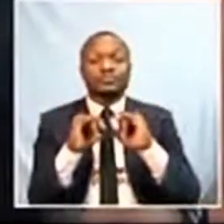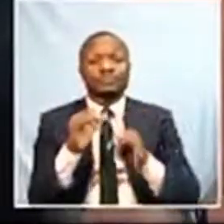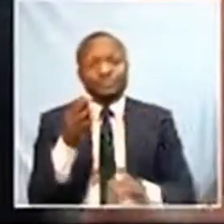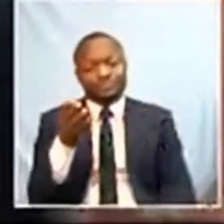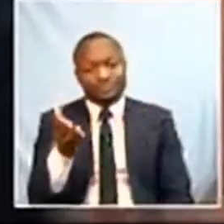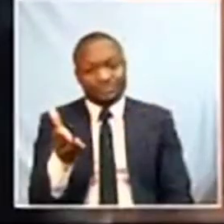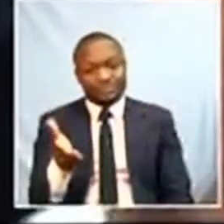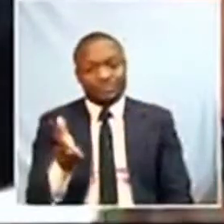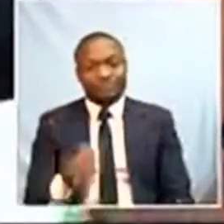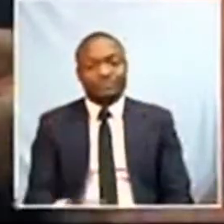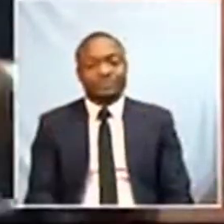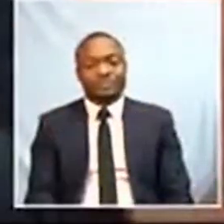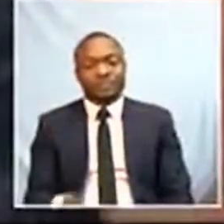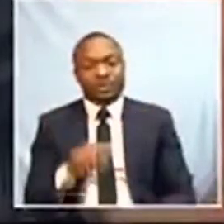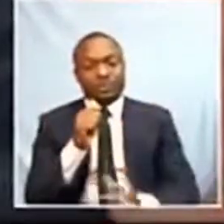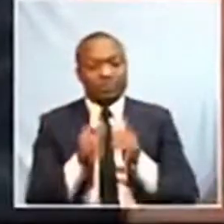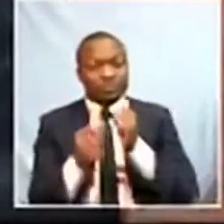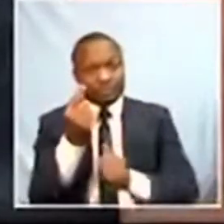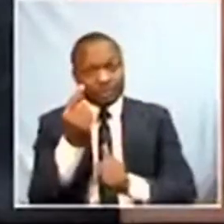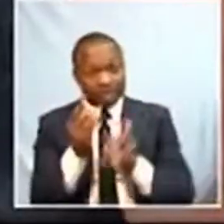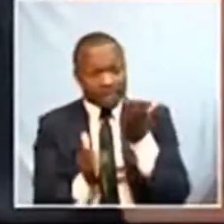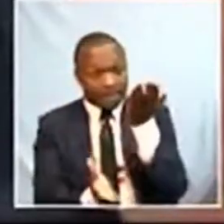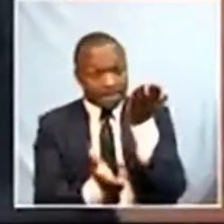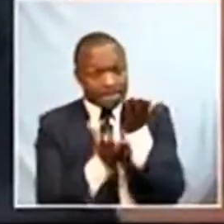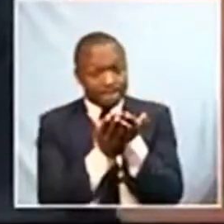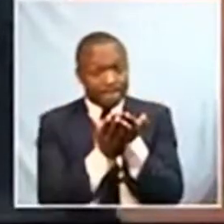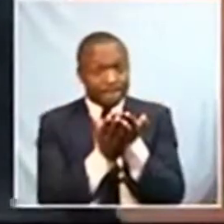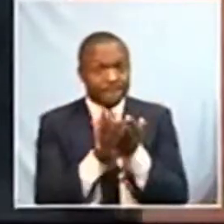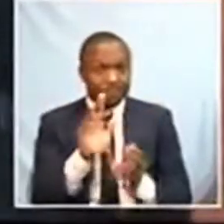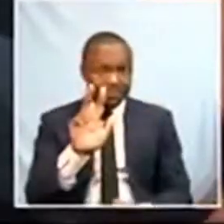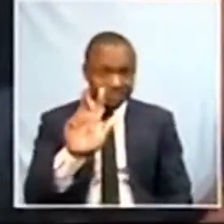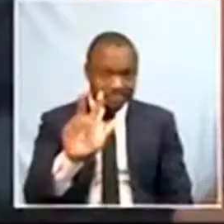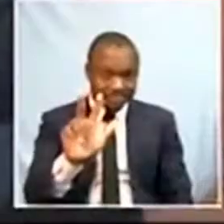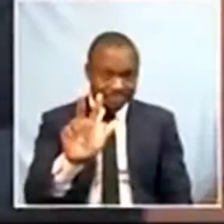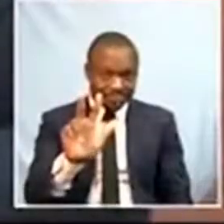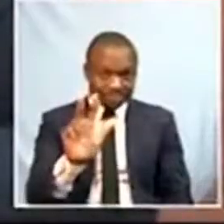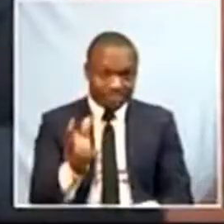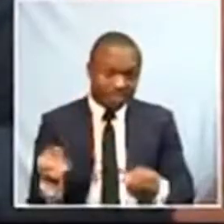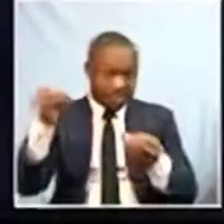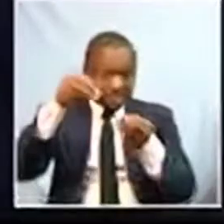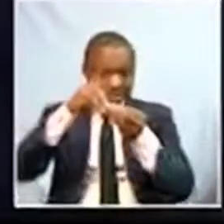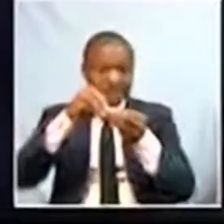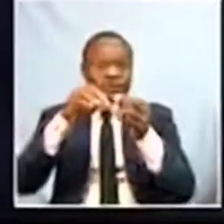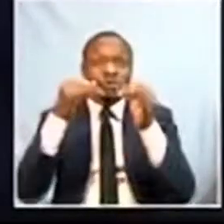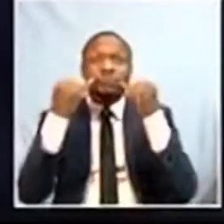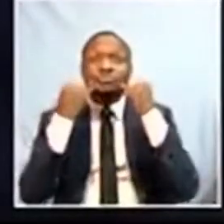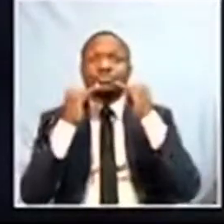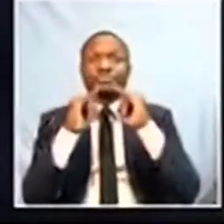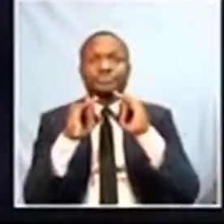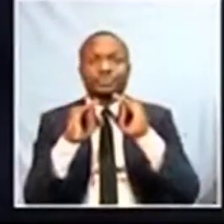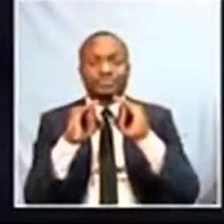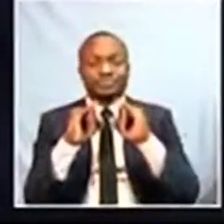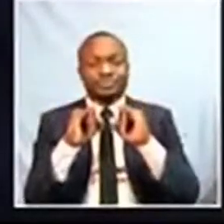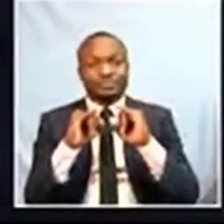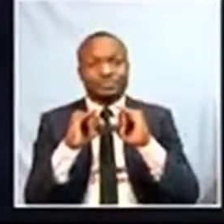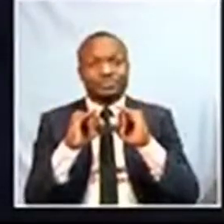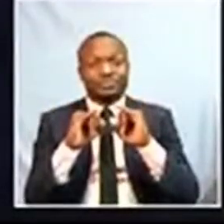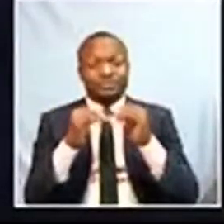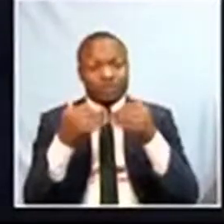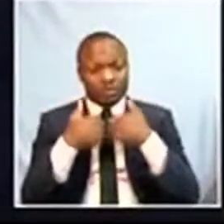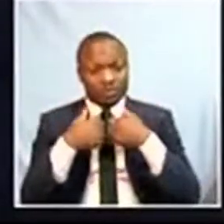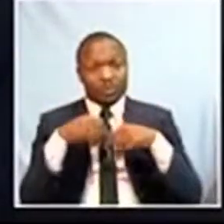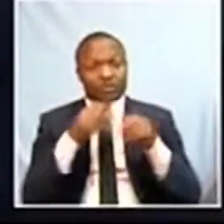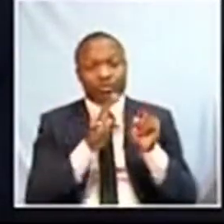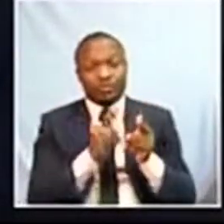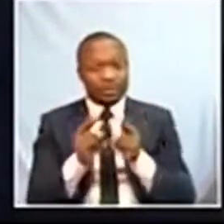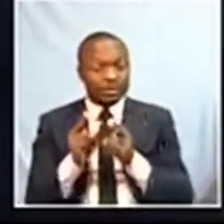yes. Which one? On Appendix 3 of the addendum. Yes. We have correspondences